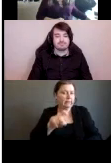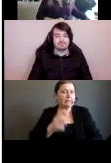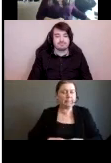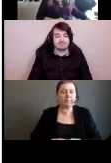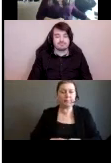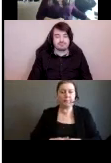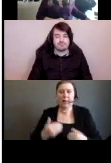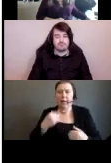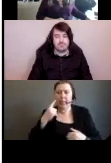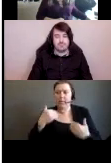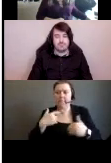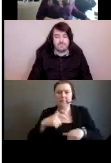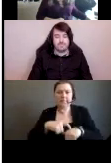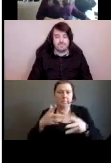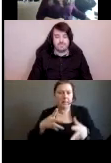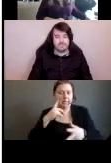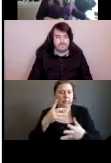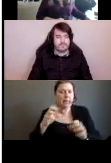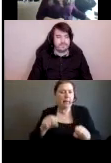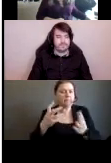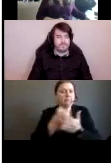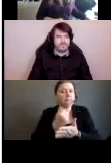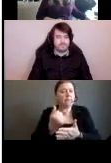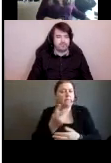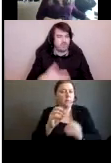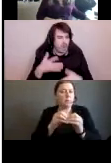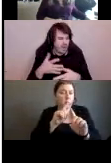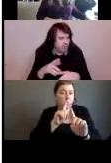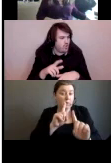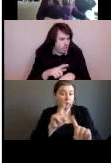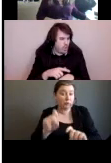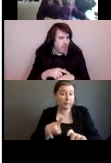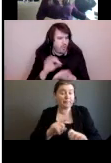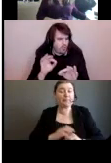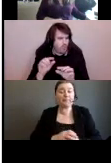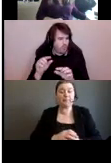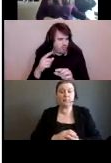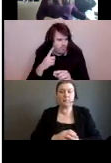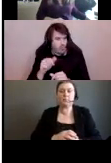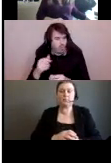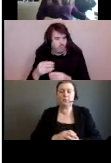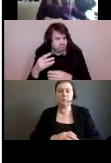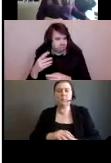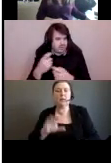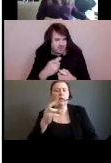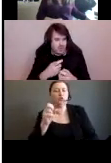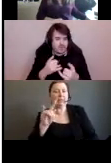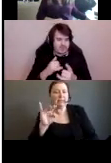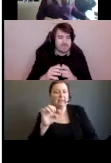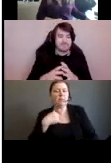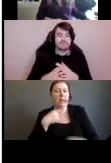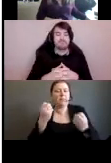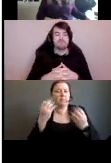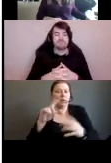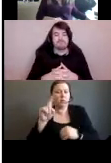time for a couple more questions? We do. We have a lot of questions that are coming into the chat, so